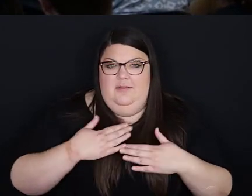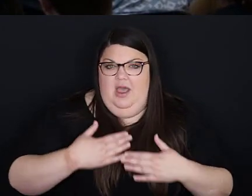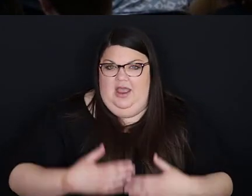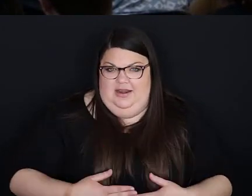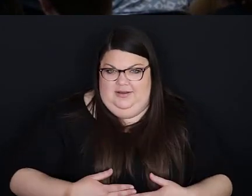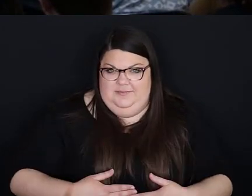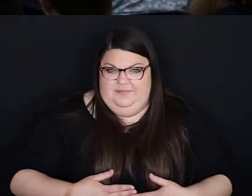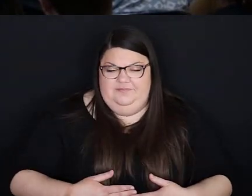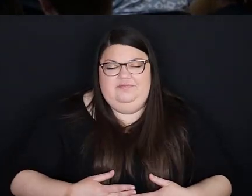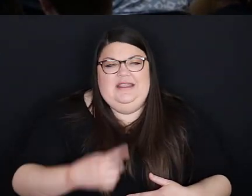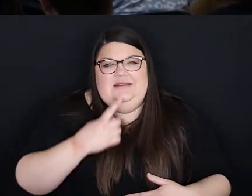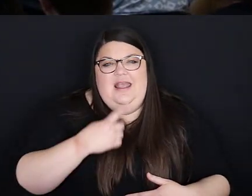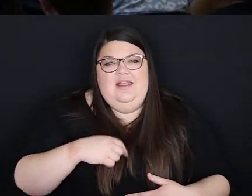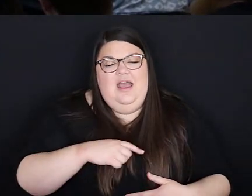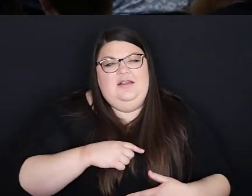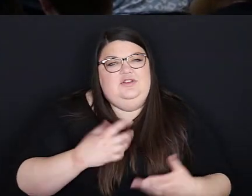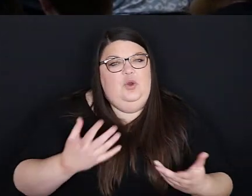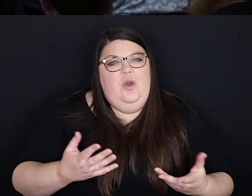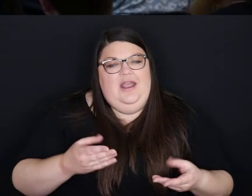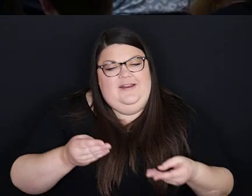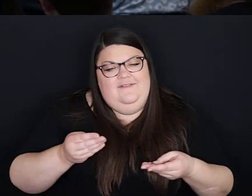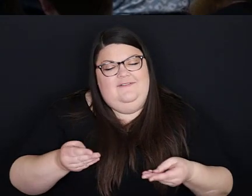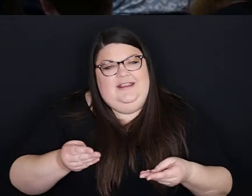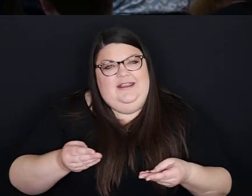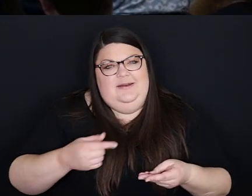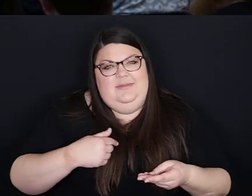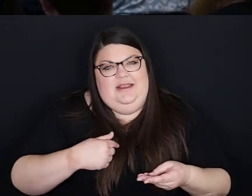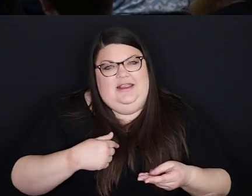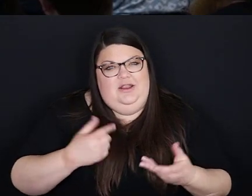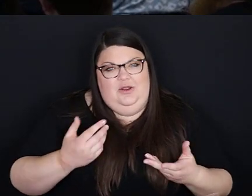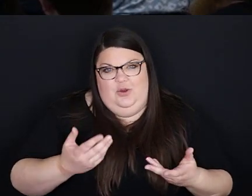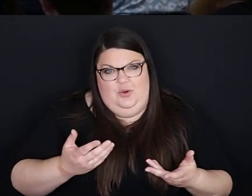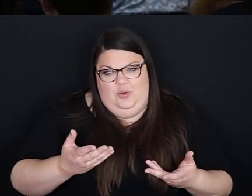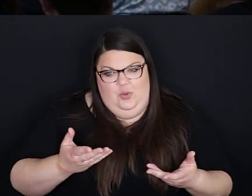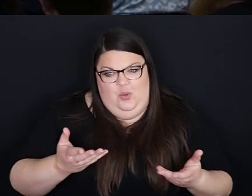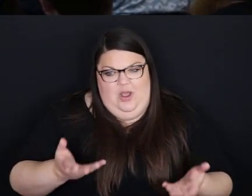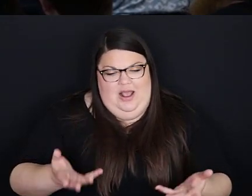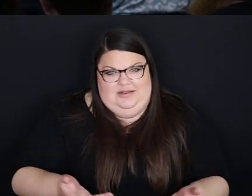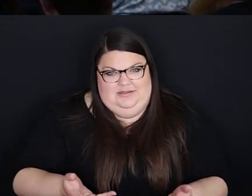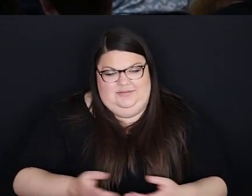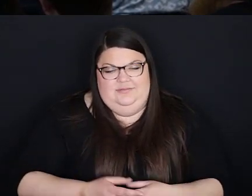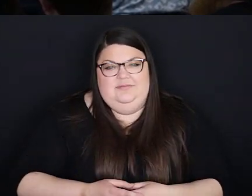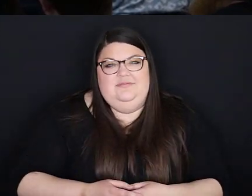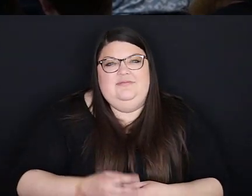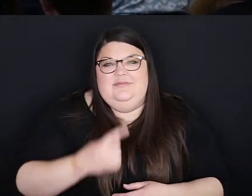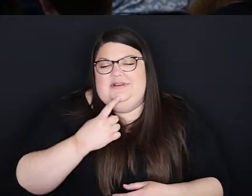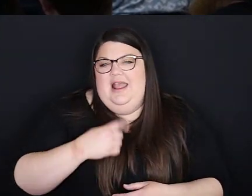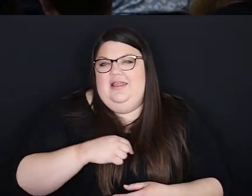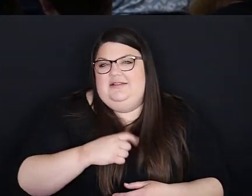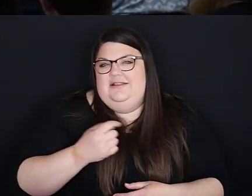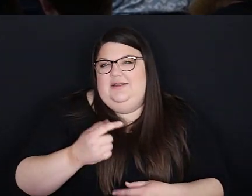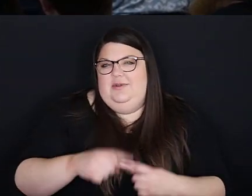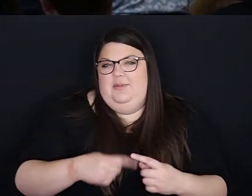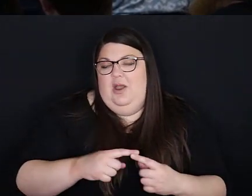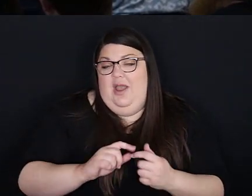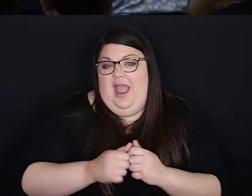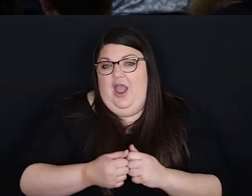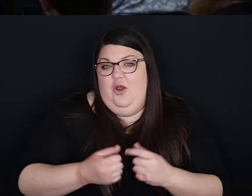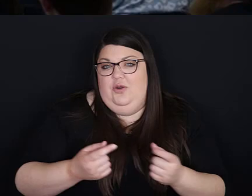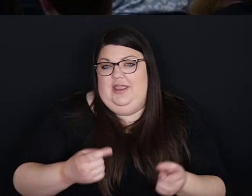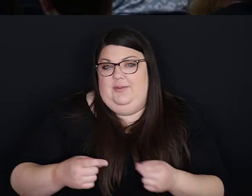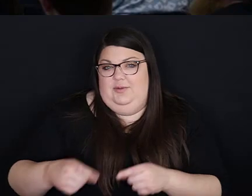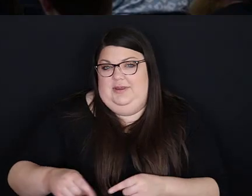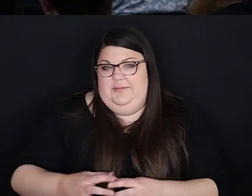body. Tell us what Feed Me was. Tell us a little bit about how it came